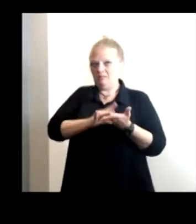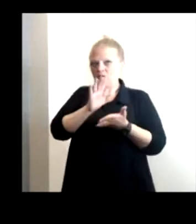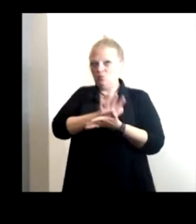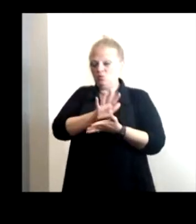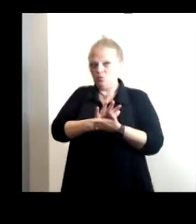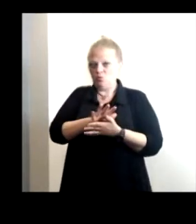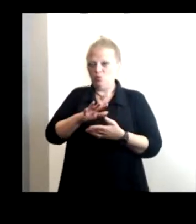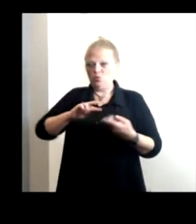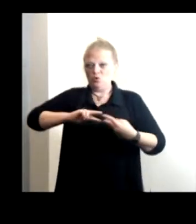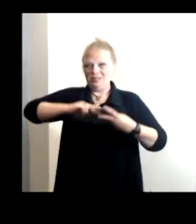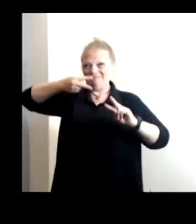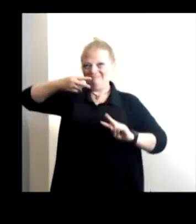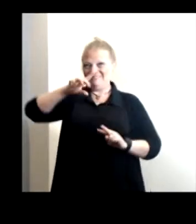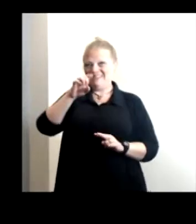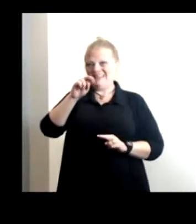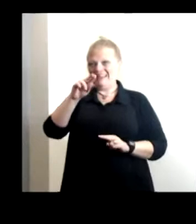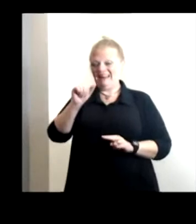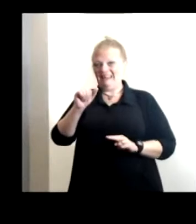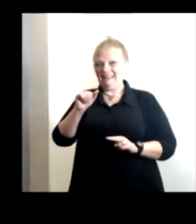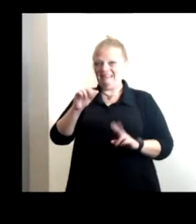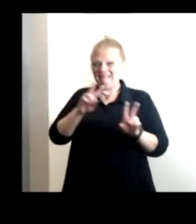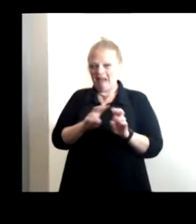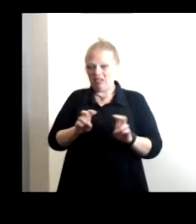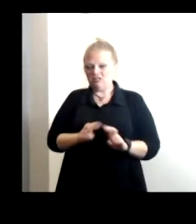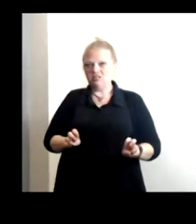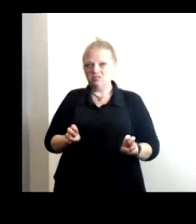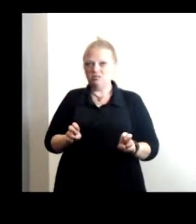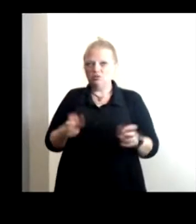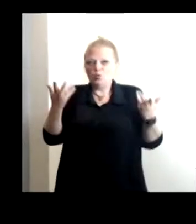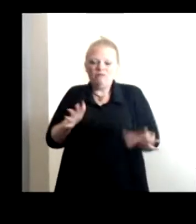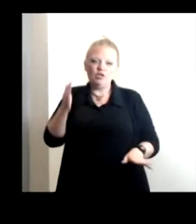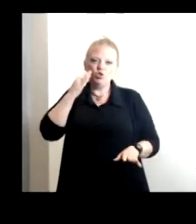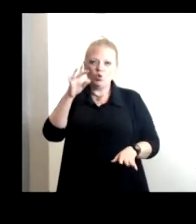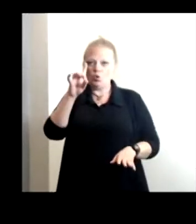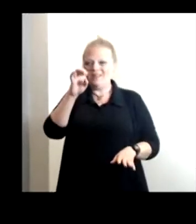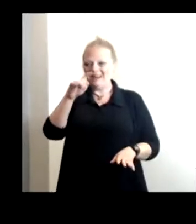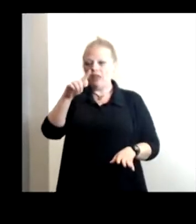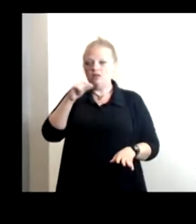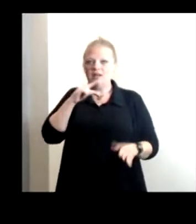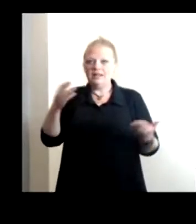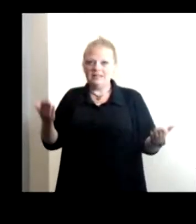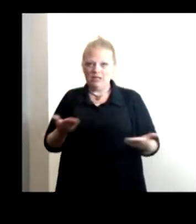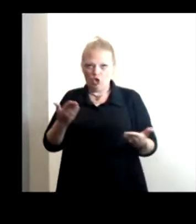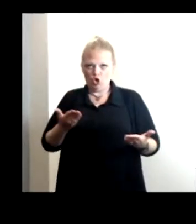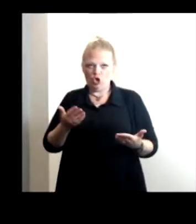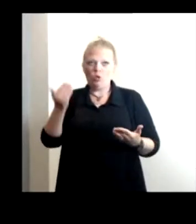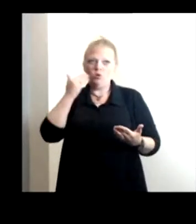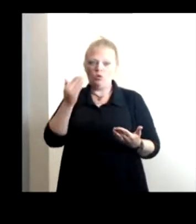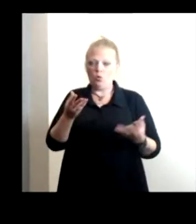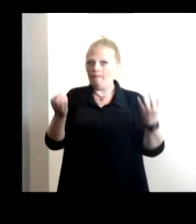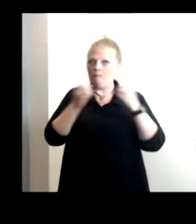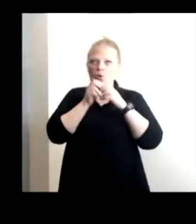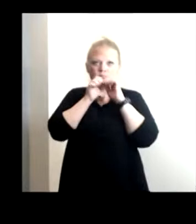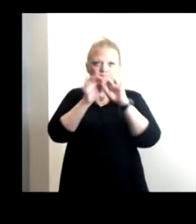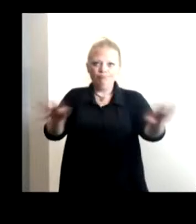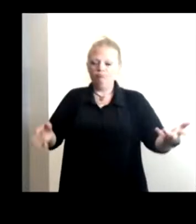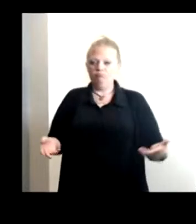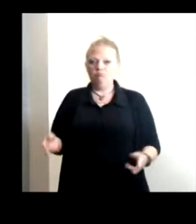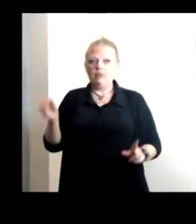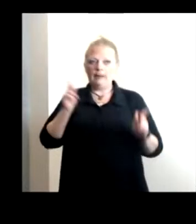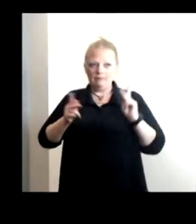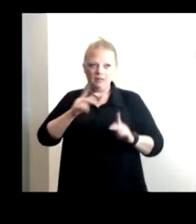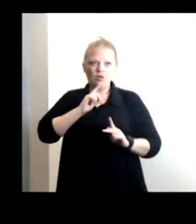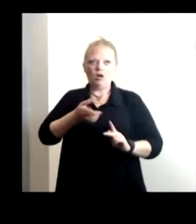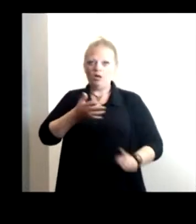DNA analysis. We know the Delta variant is here. And as a result, we know it's much more transmissible. And people are